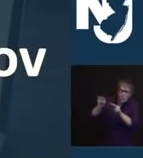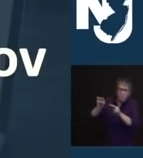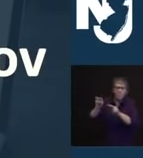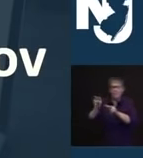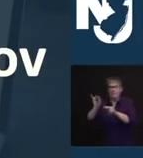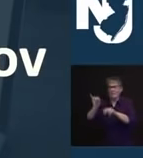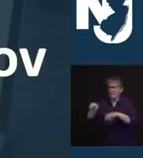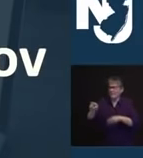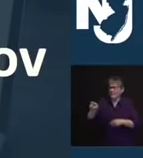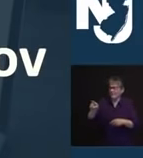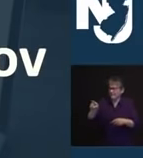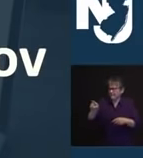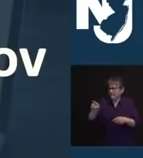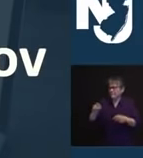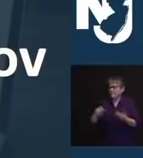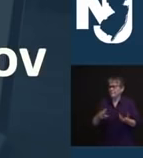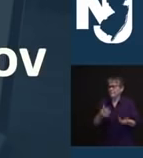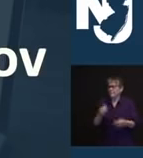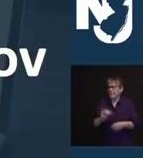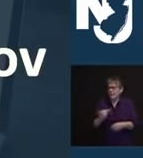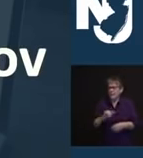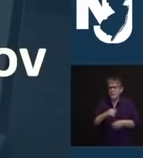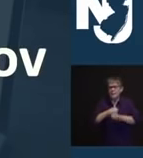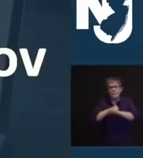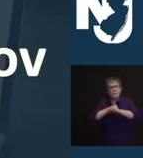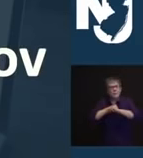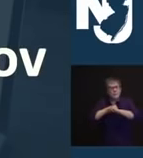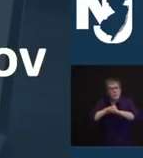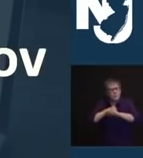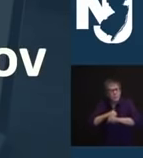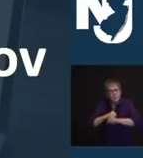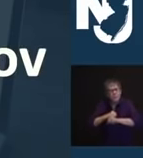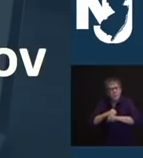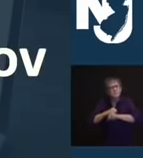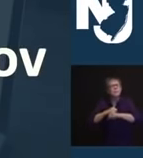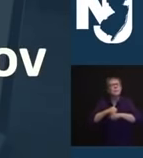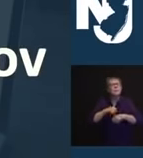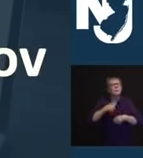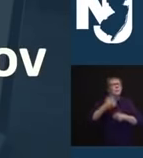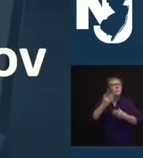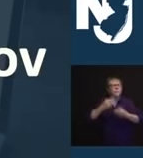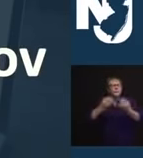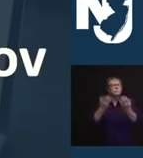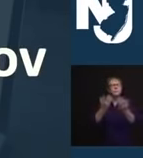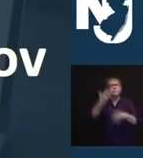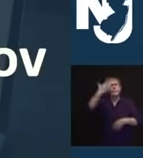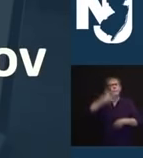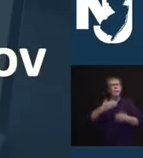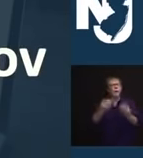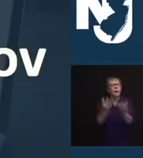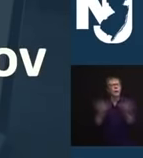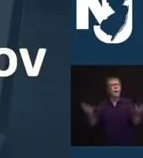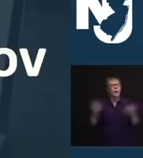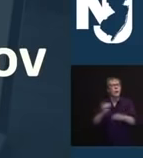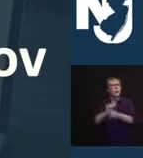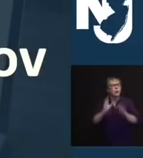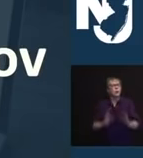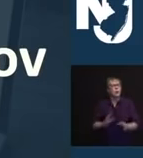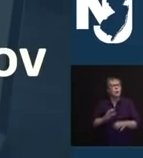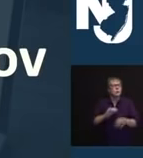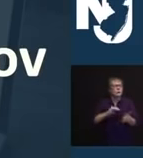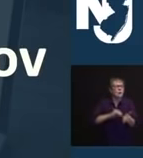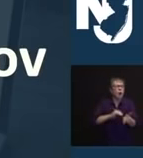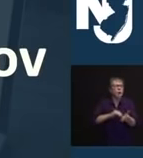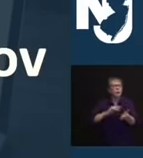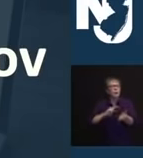of our frontline medical workers to treat patients starts with implementing restrictions that will keep fewer people from becoming a